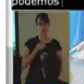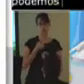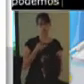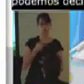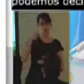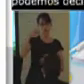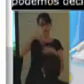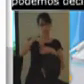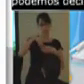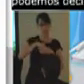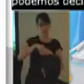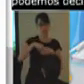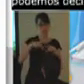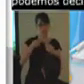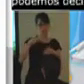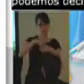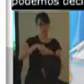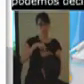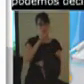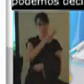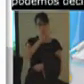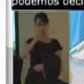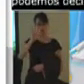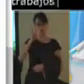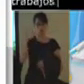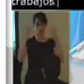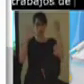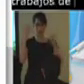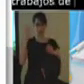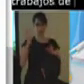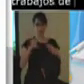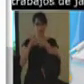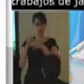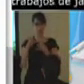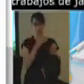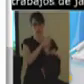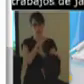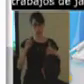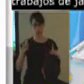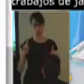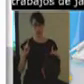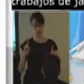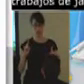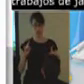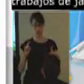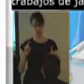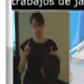tool covers 24 working tasks, gardening tasks,